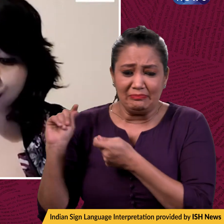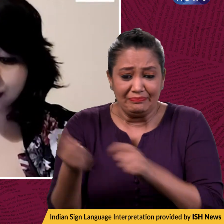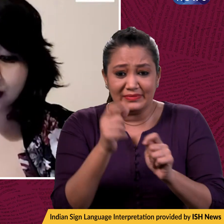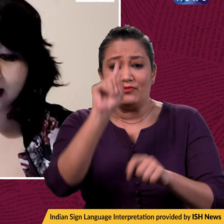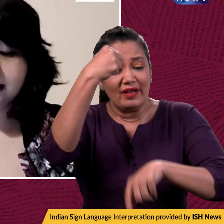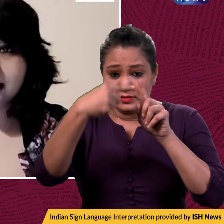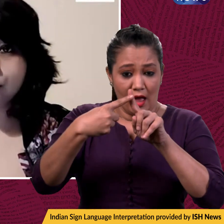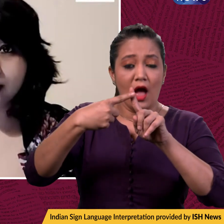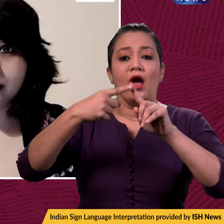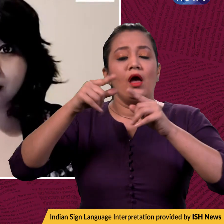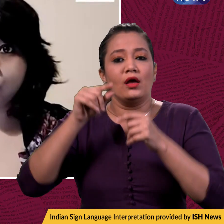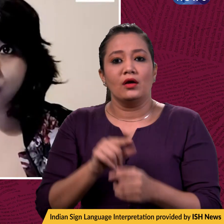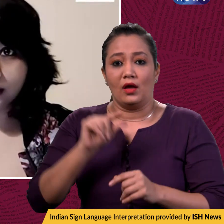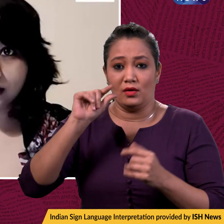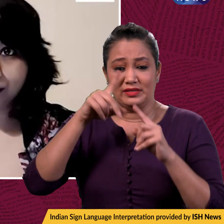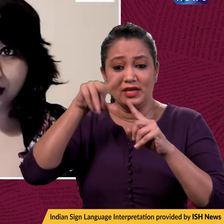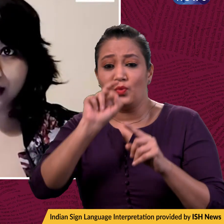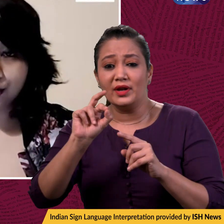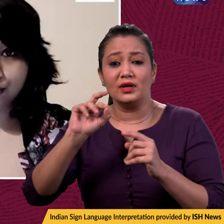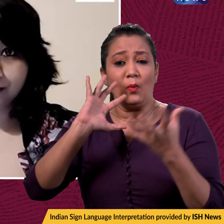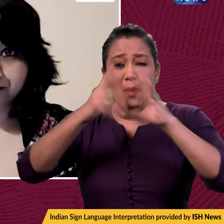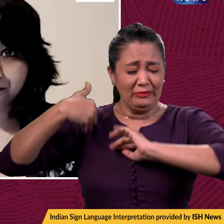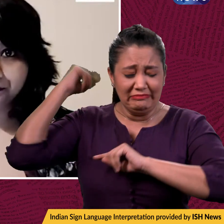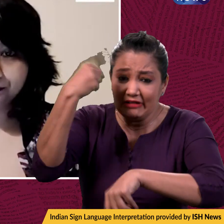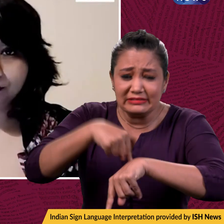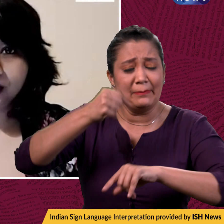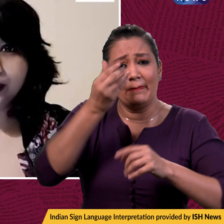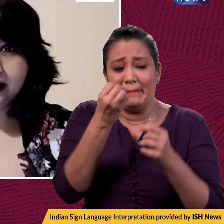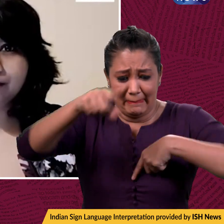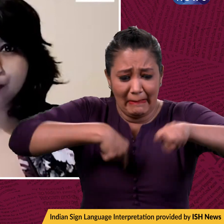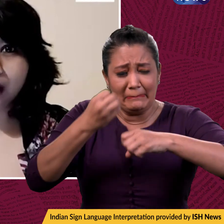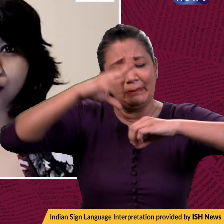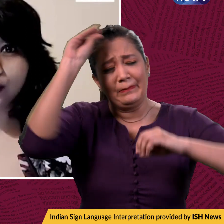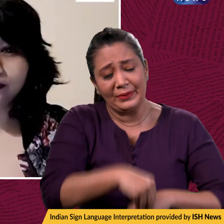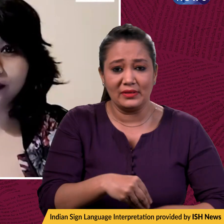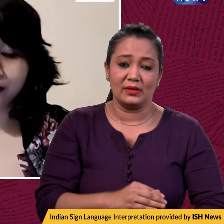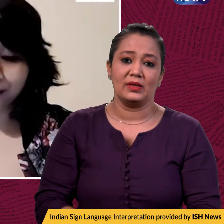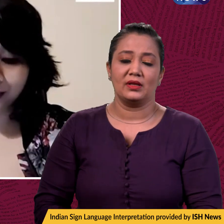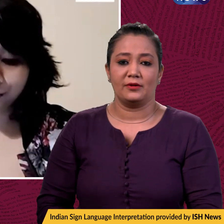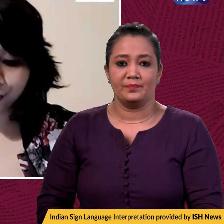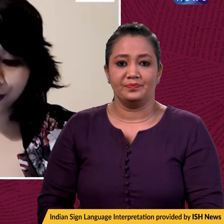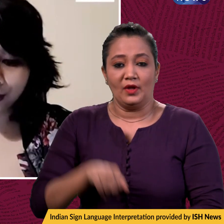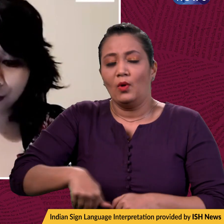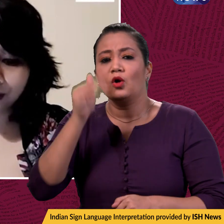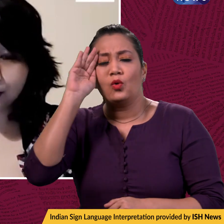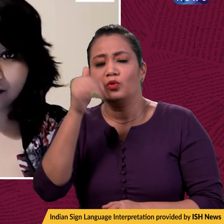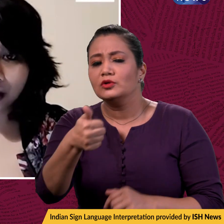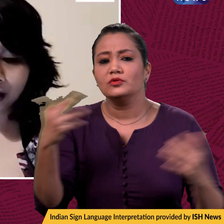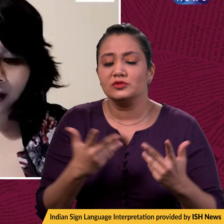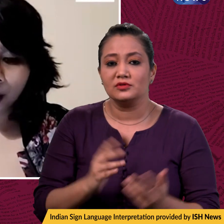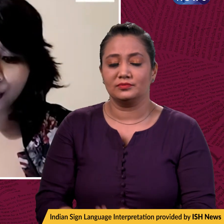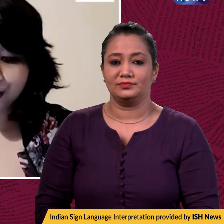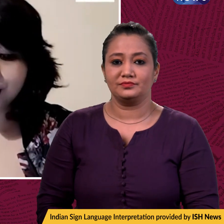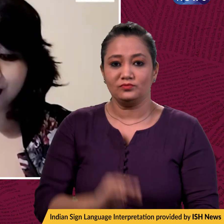innings total in T20 World Cup history. Now, we leave you now with a piece of good news,